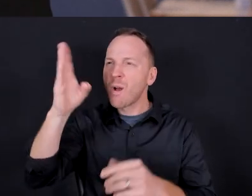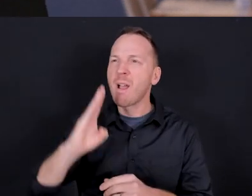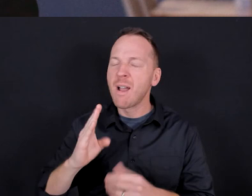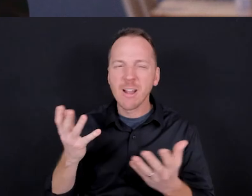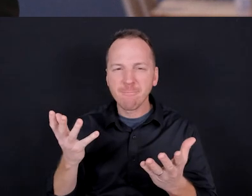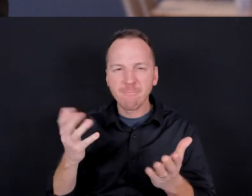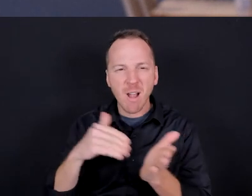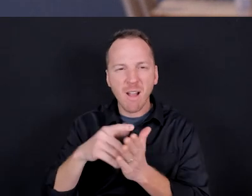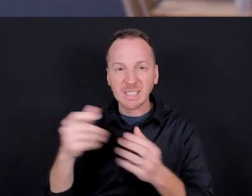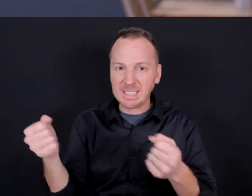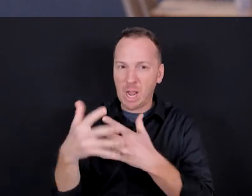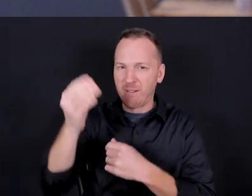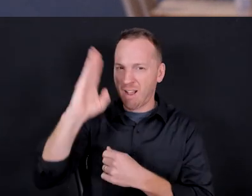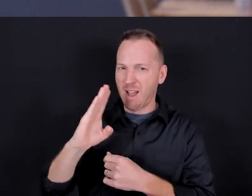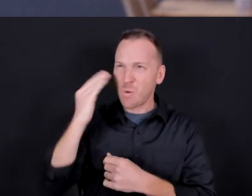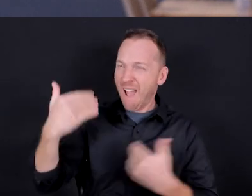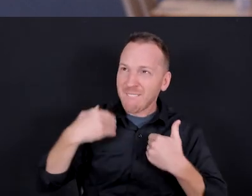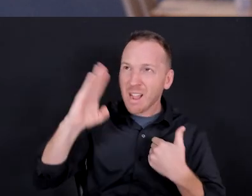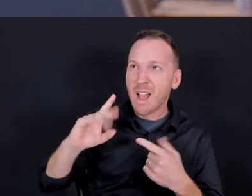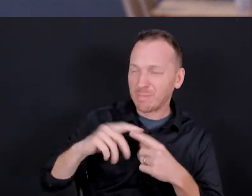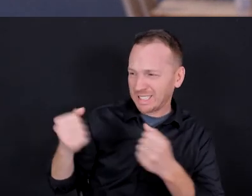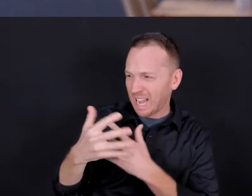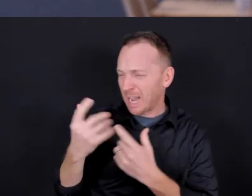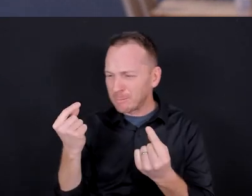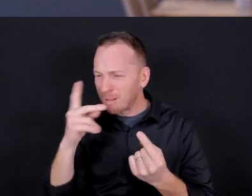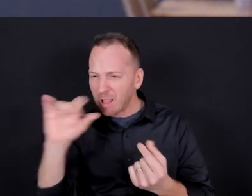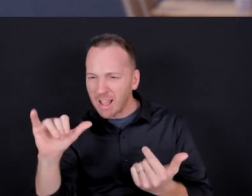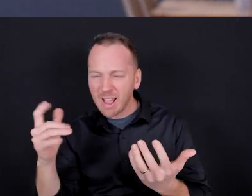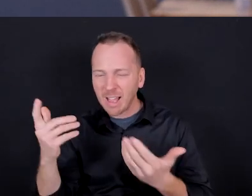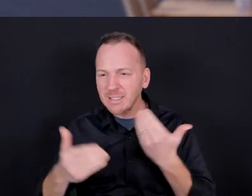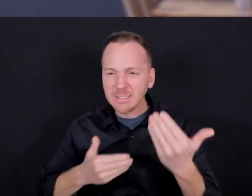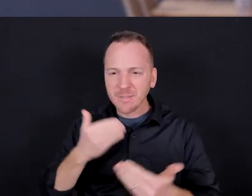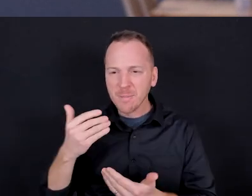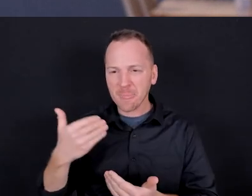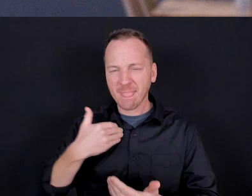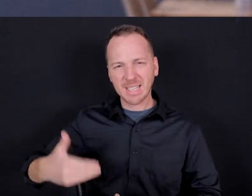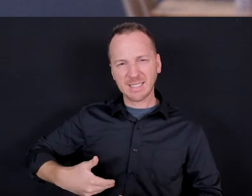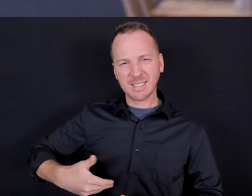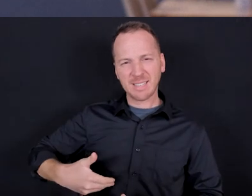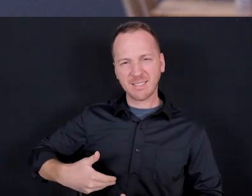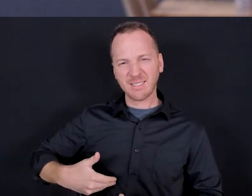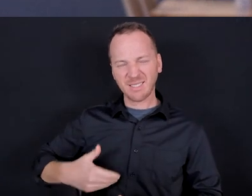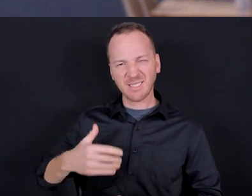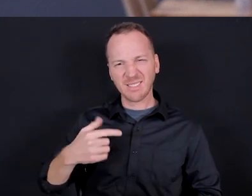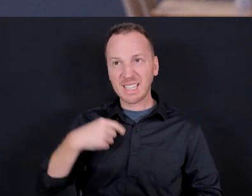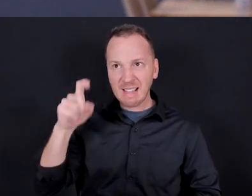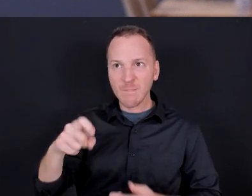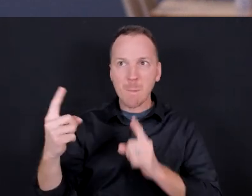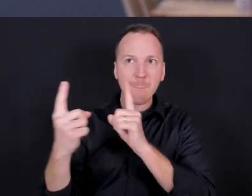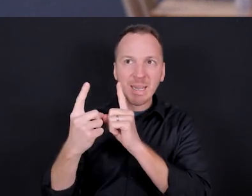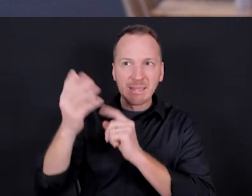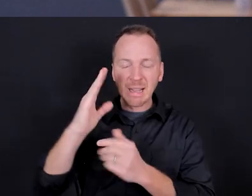of times maybe they're scared of him. They have a very correct sense of the fact that they're going to have to meet their